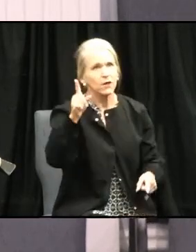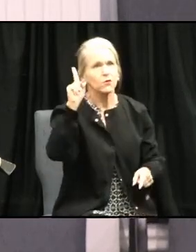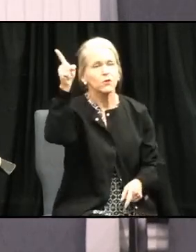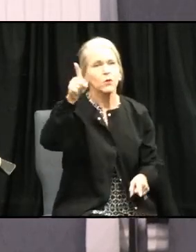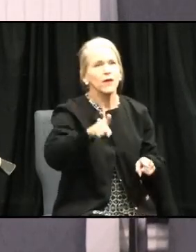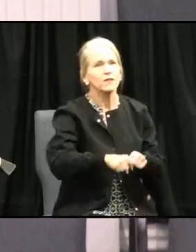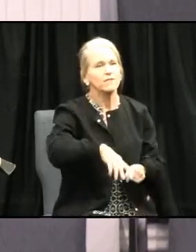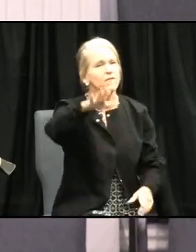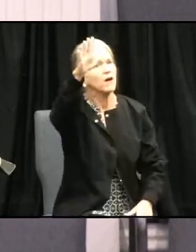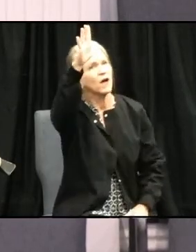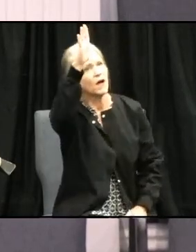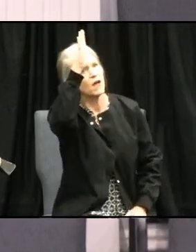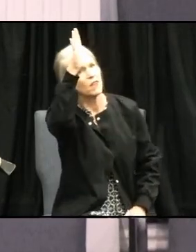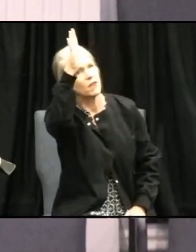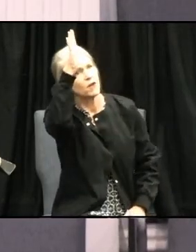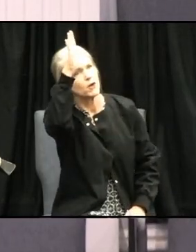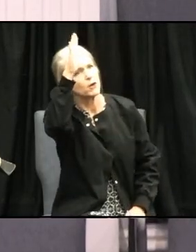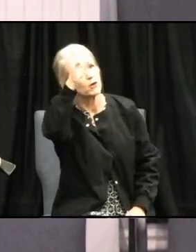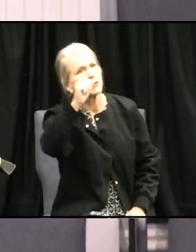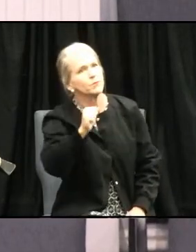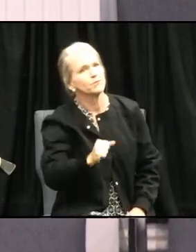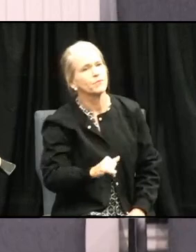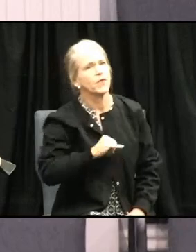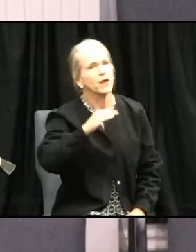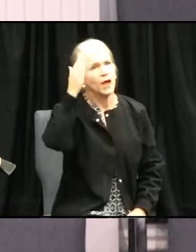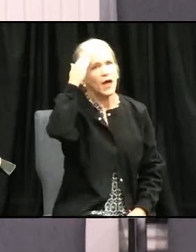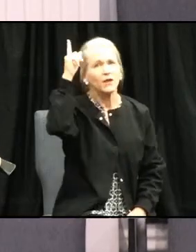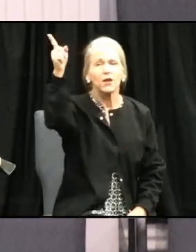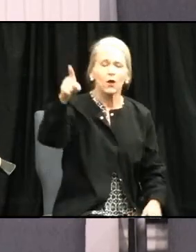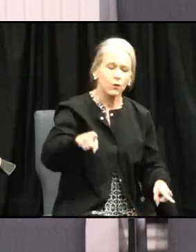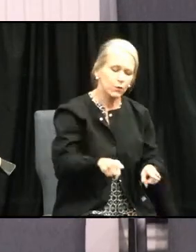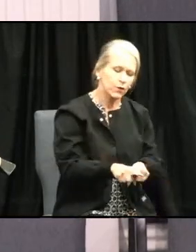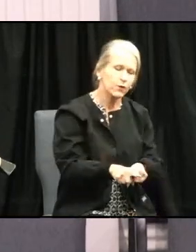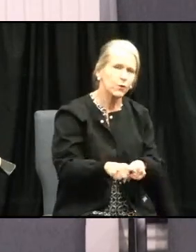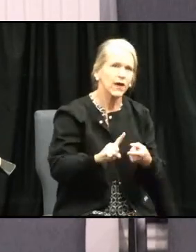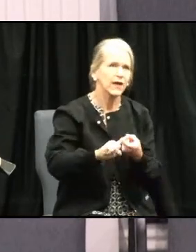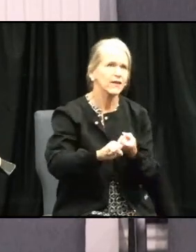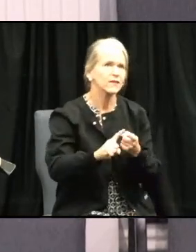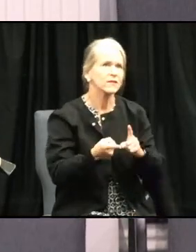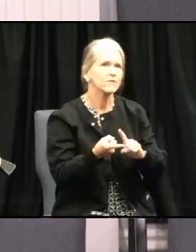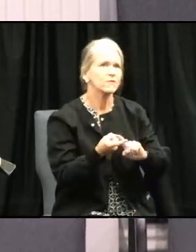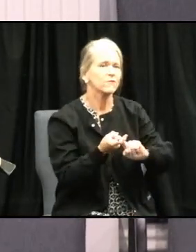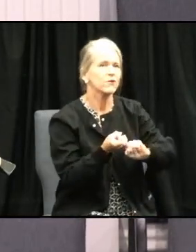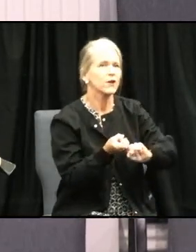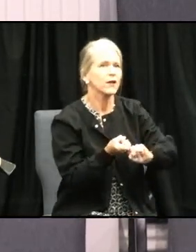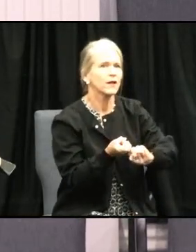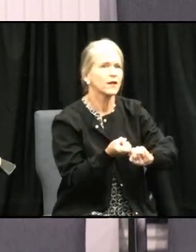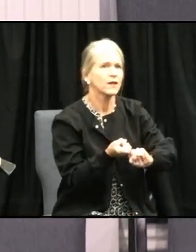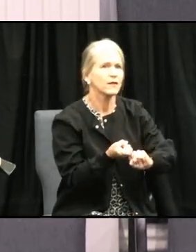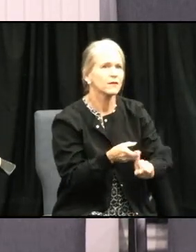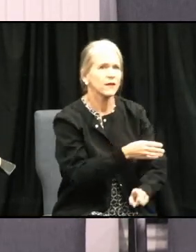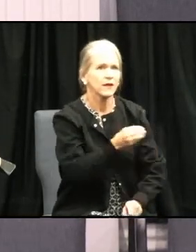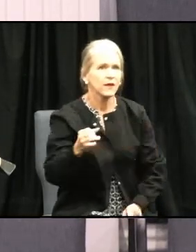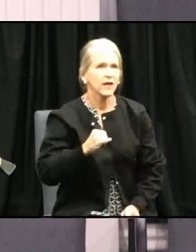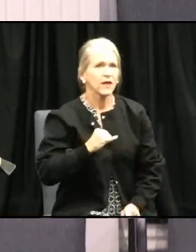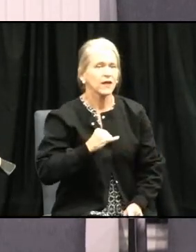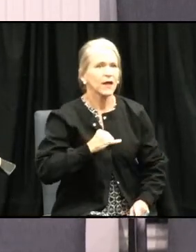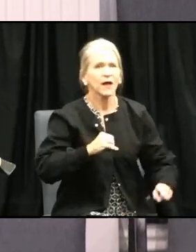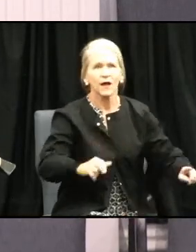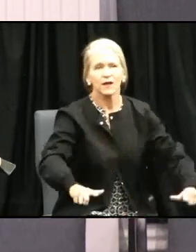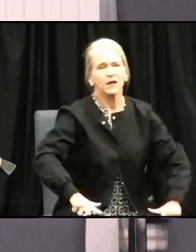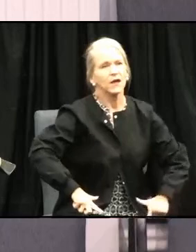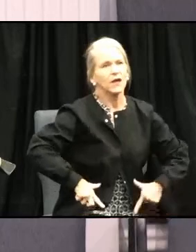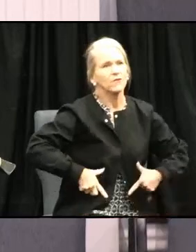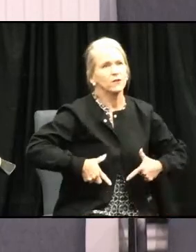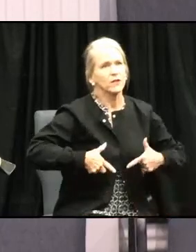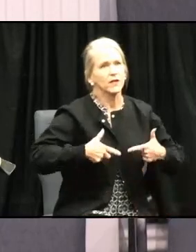I've known you as a father. I've known you as my friend. And